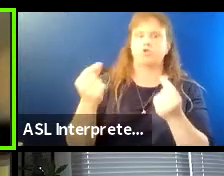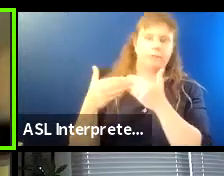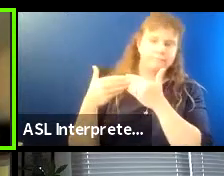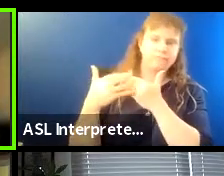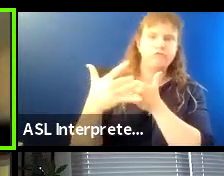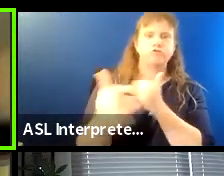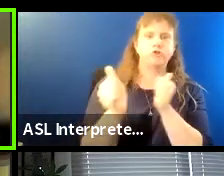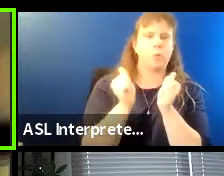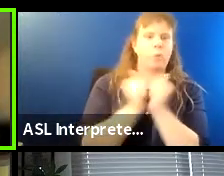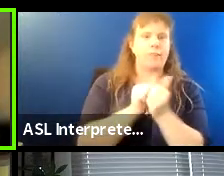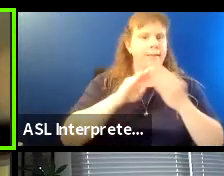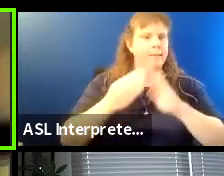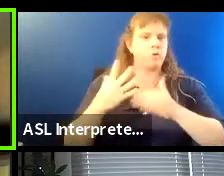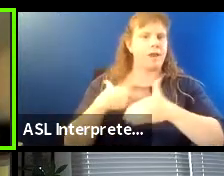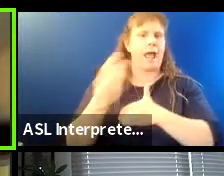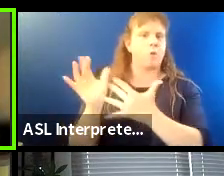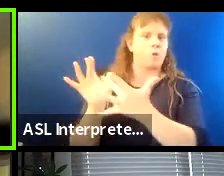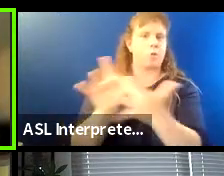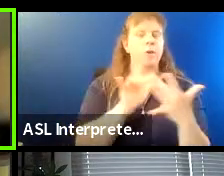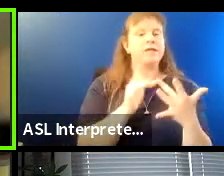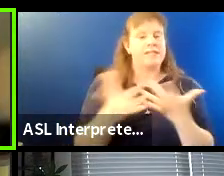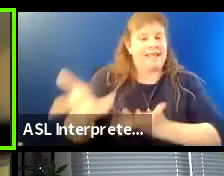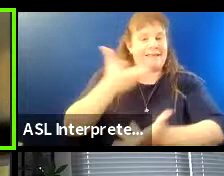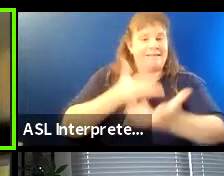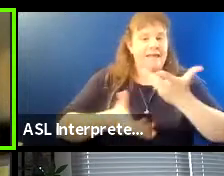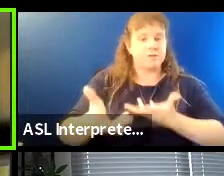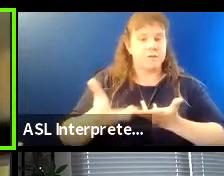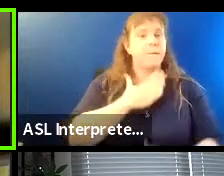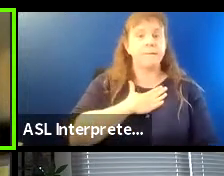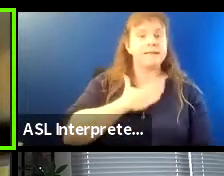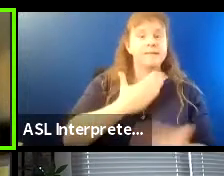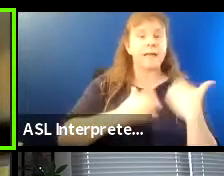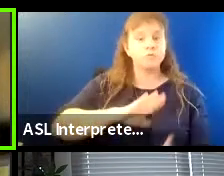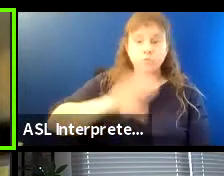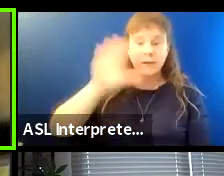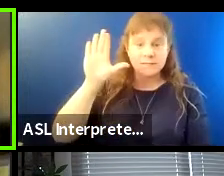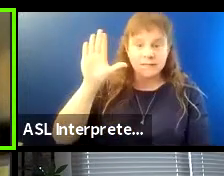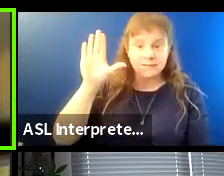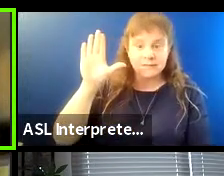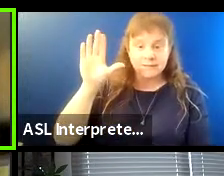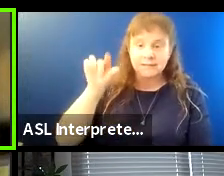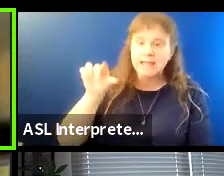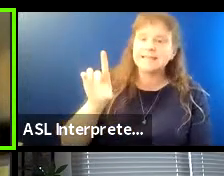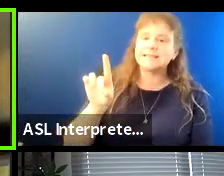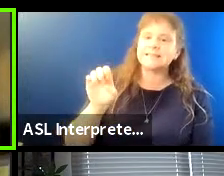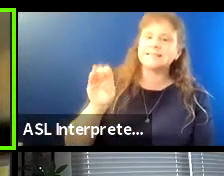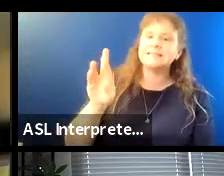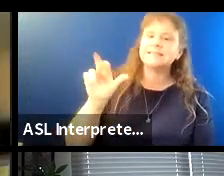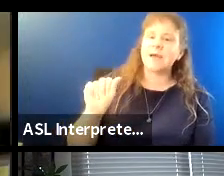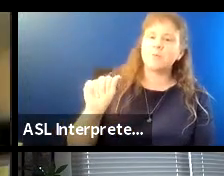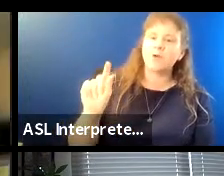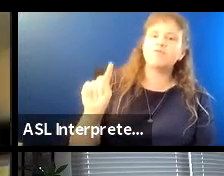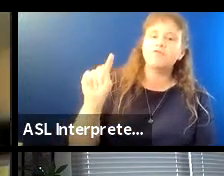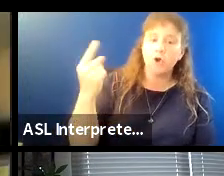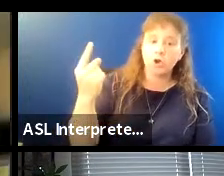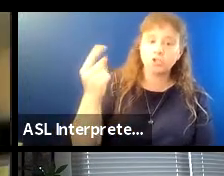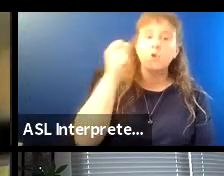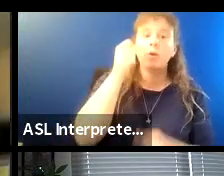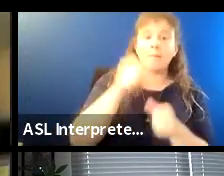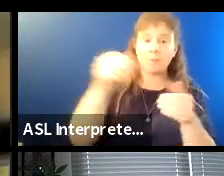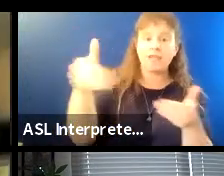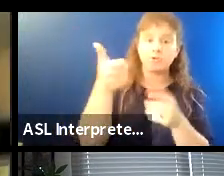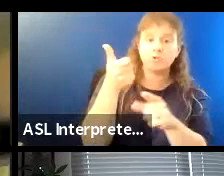engagement. So please raise your electronic hand and I'm happy to call on you. Deborah, we'll hear from you first. Don't forget Hi. to introduce